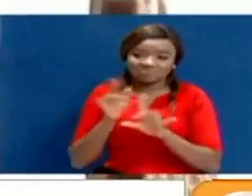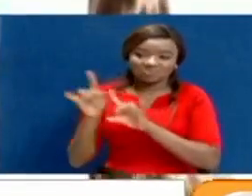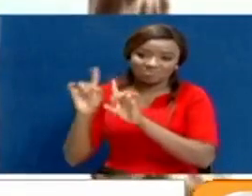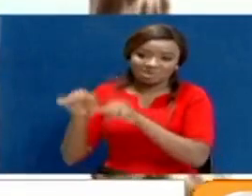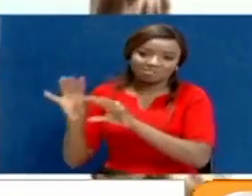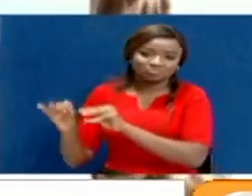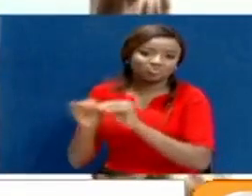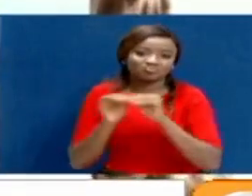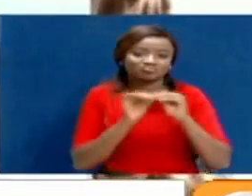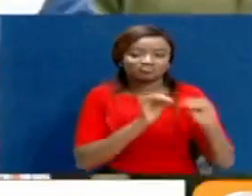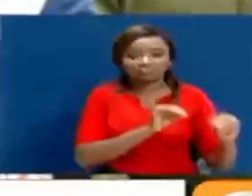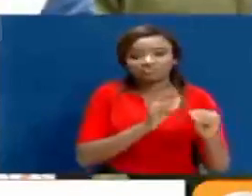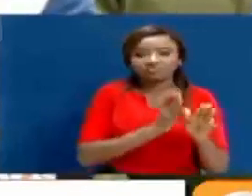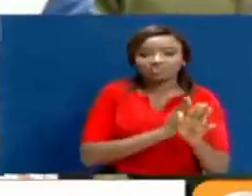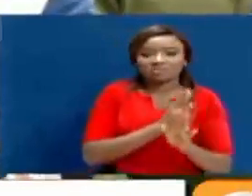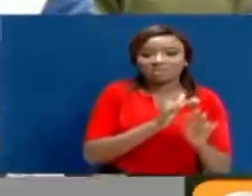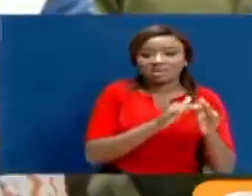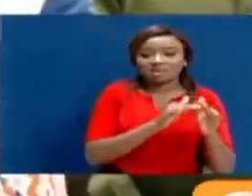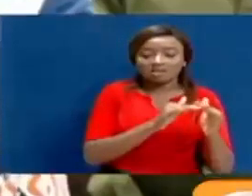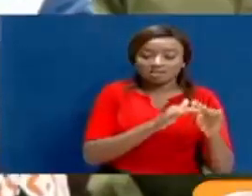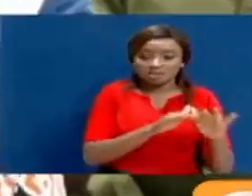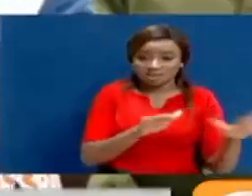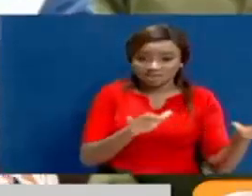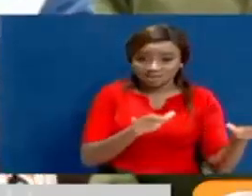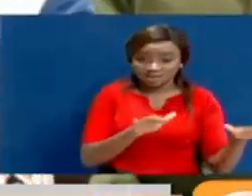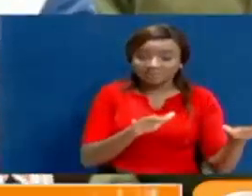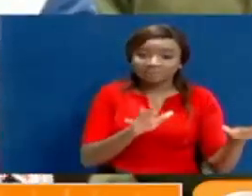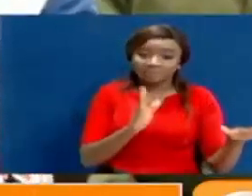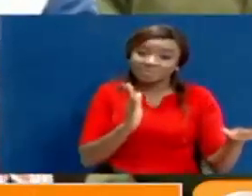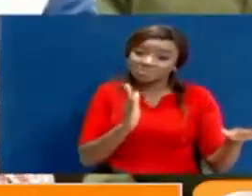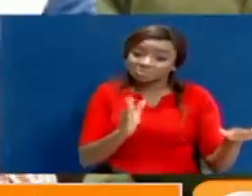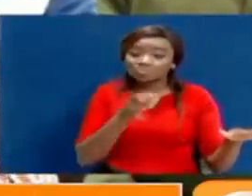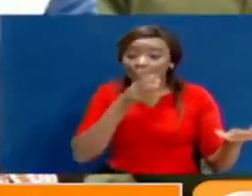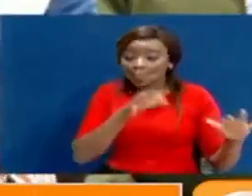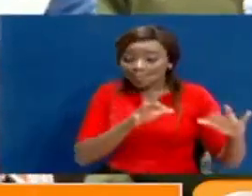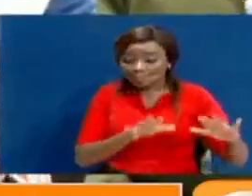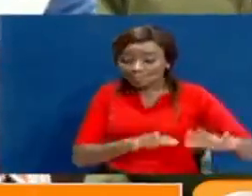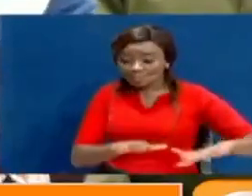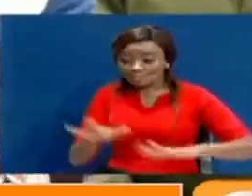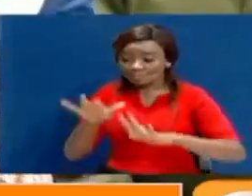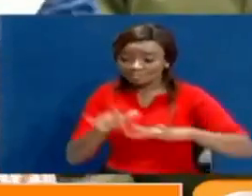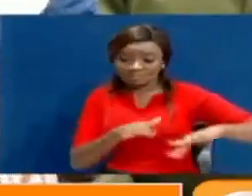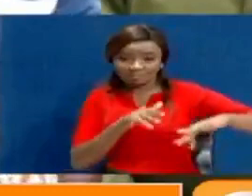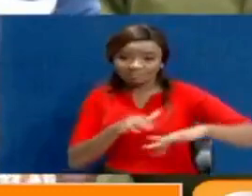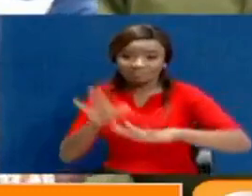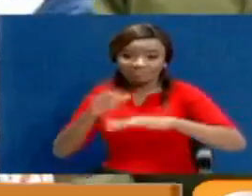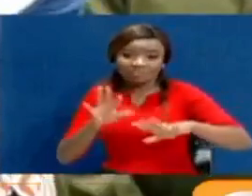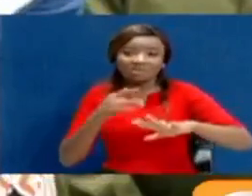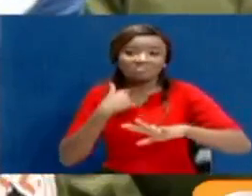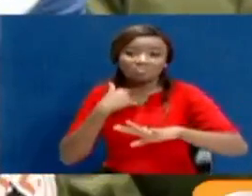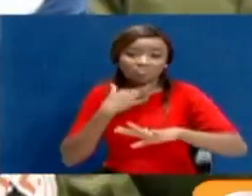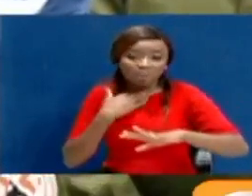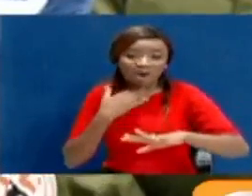are translocated to the mainland. And we are doing this because as much as the lakes rise, we don't want to lose